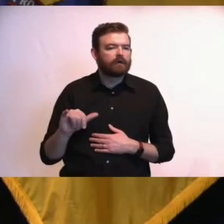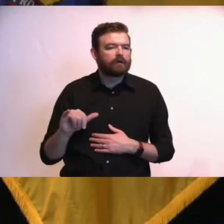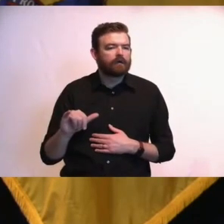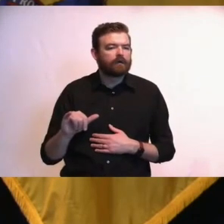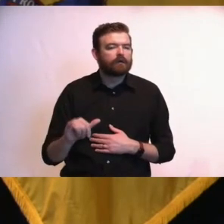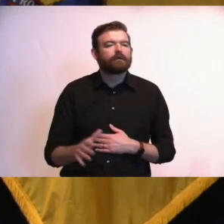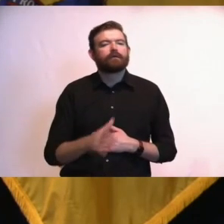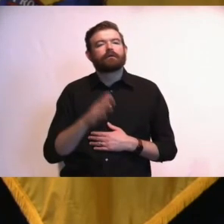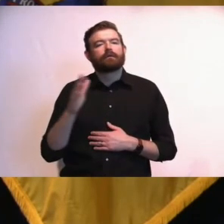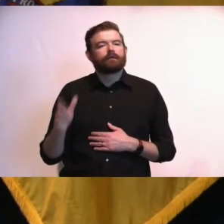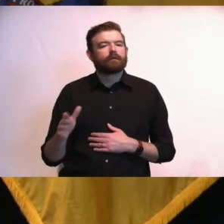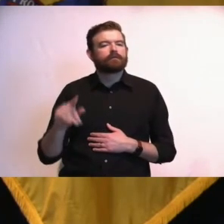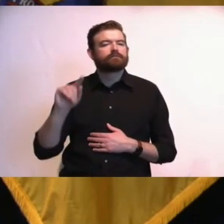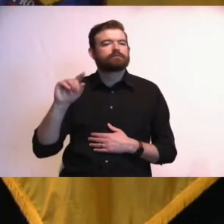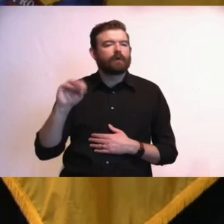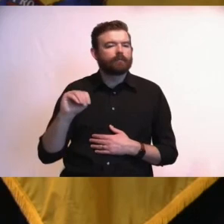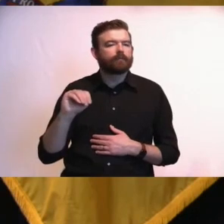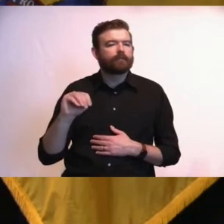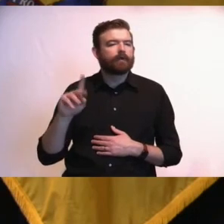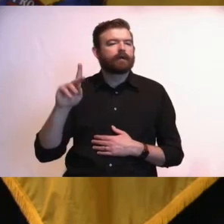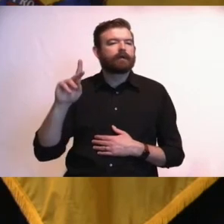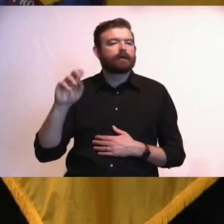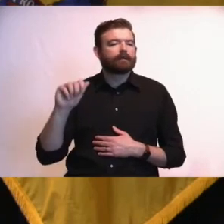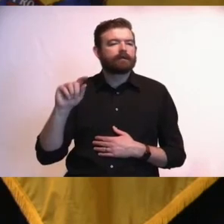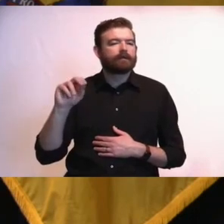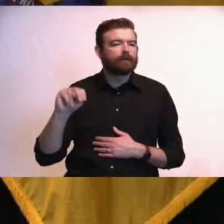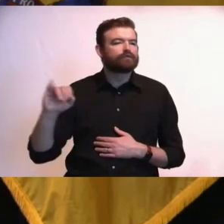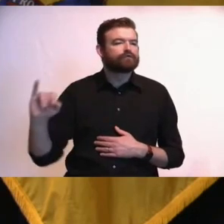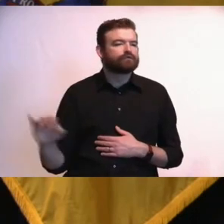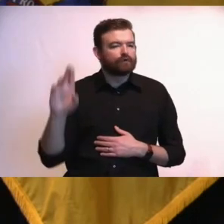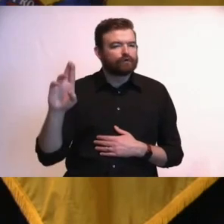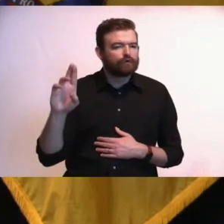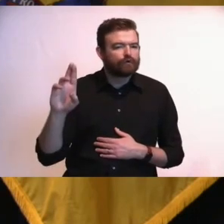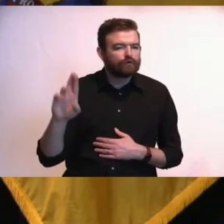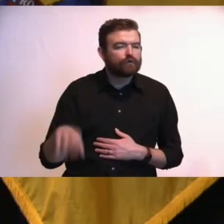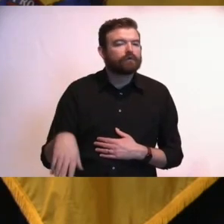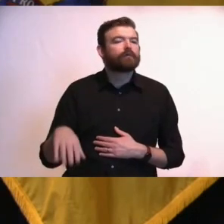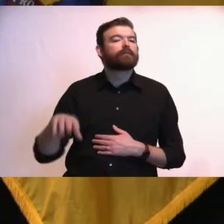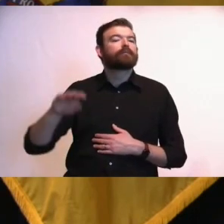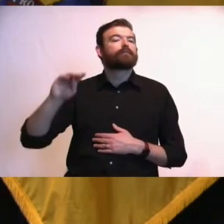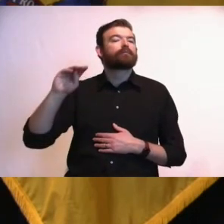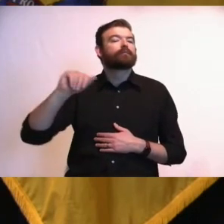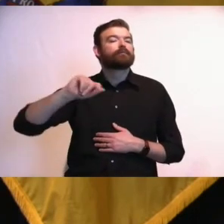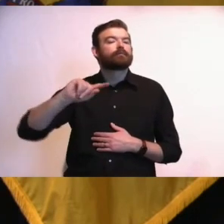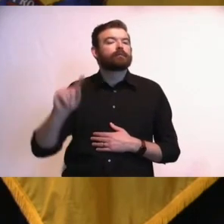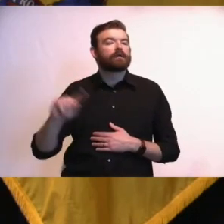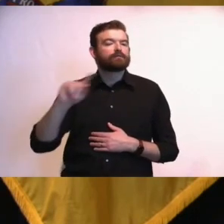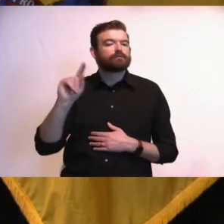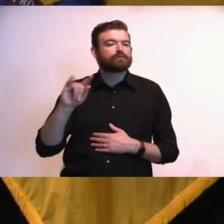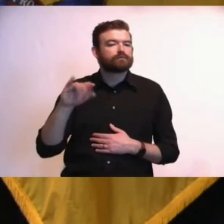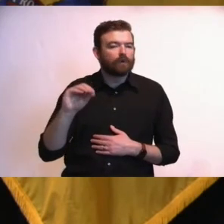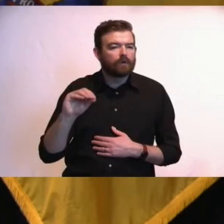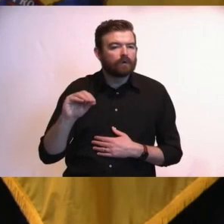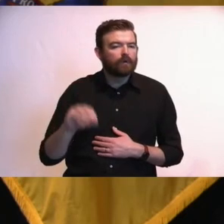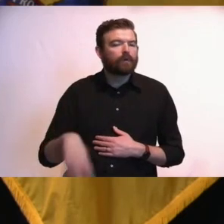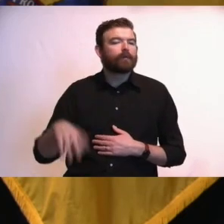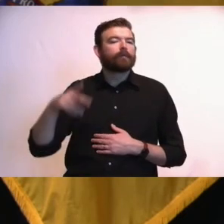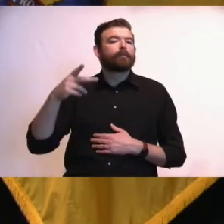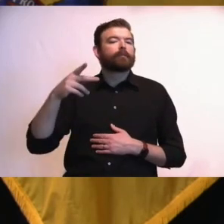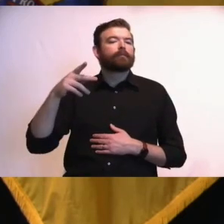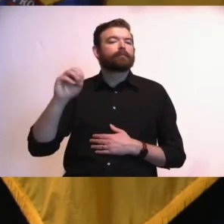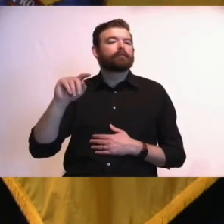Tom Kane Jr., Assemblyman Vince Mazzeo, Assemblyman Ryan Peters, Assemblyman